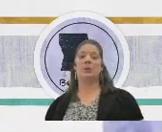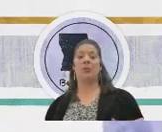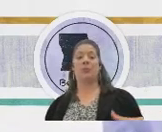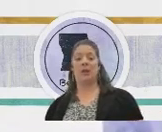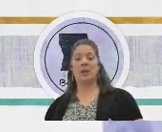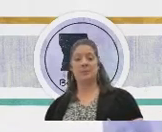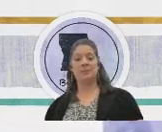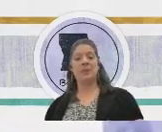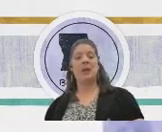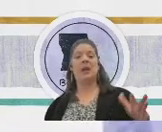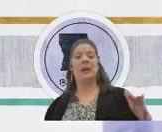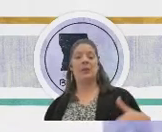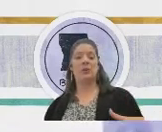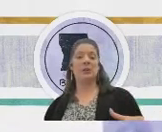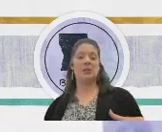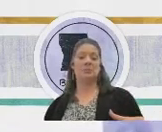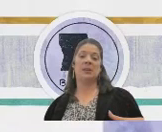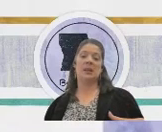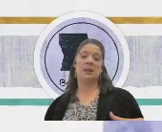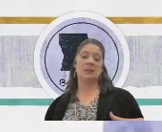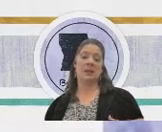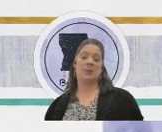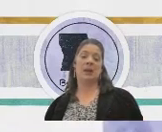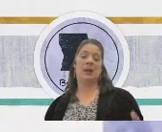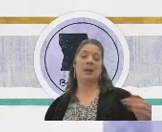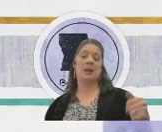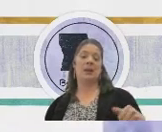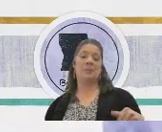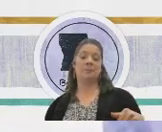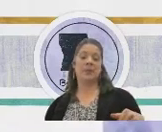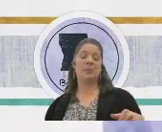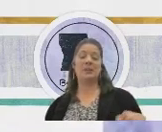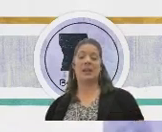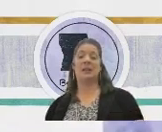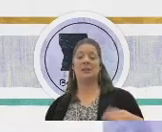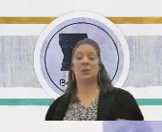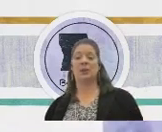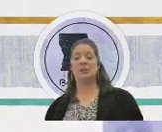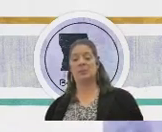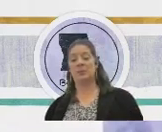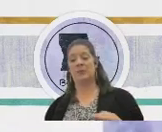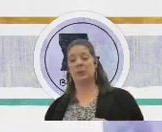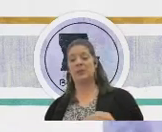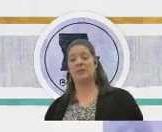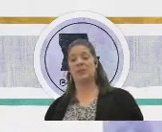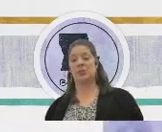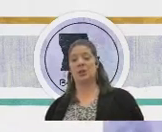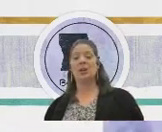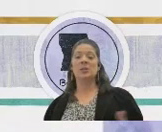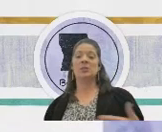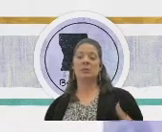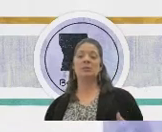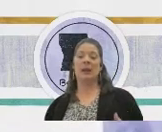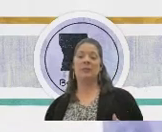of 2023, and the newly adopted exam can be taken as early as September 1st of this